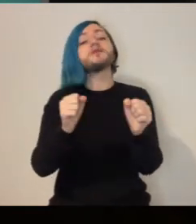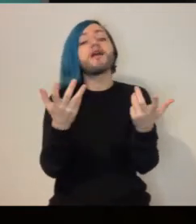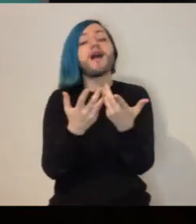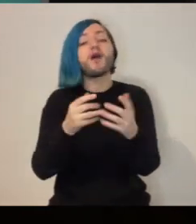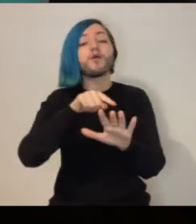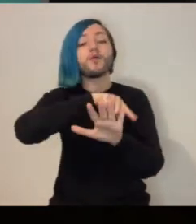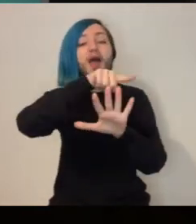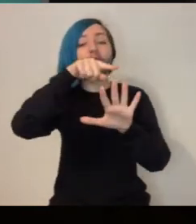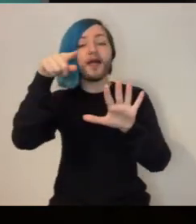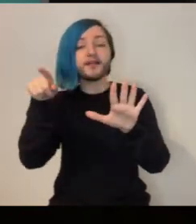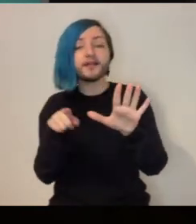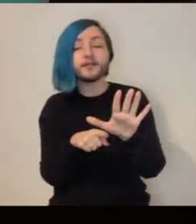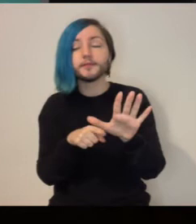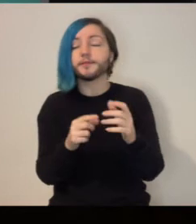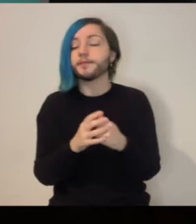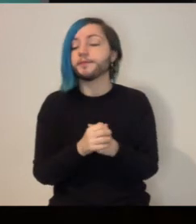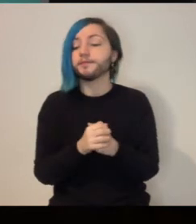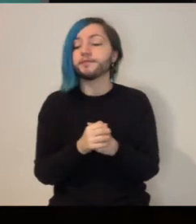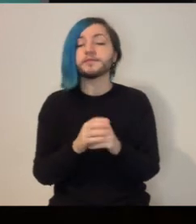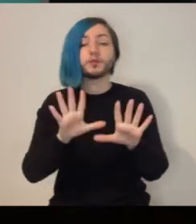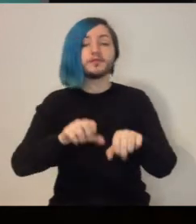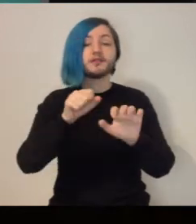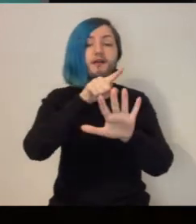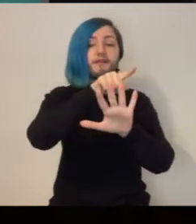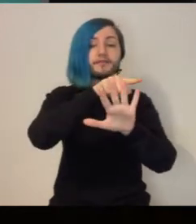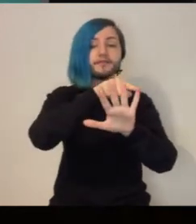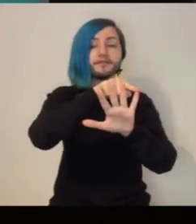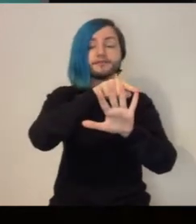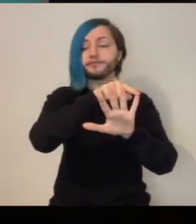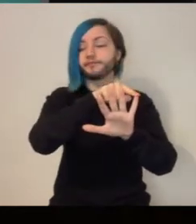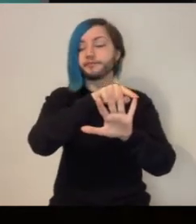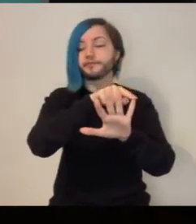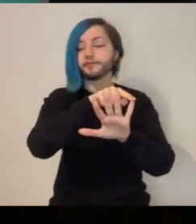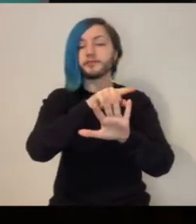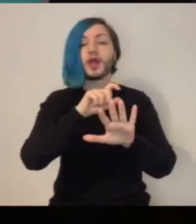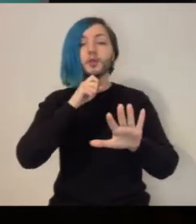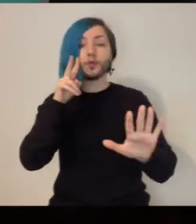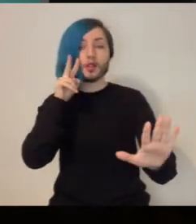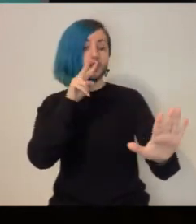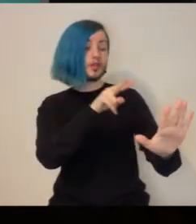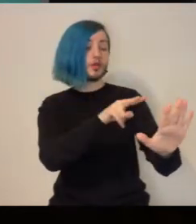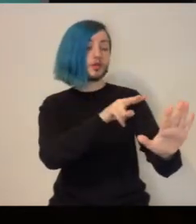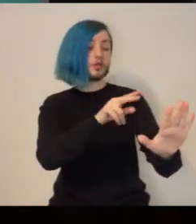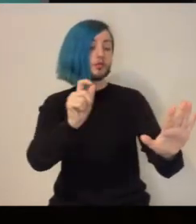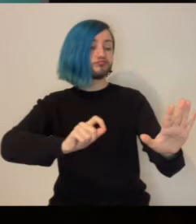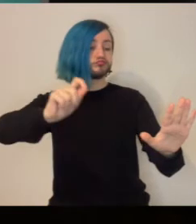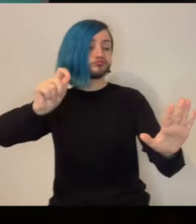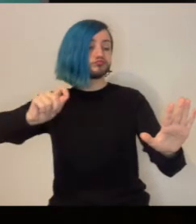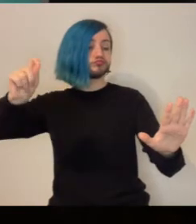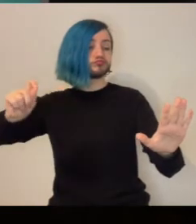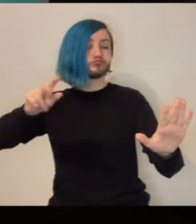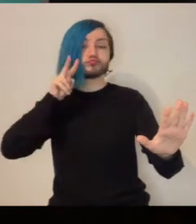outline. For the outline, we're going to start at the top of the little finger, and we're going to draw looking at the hand, not looking at the